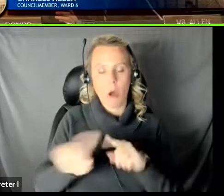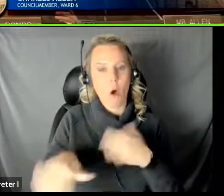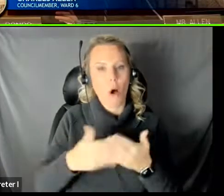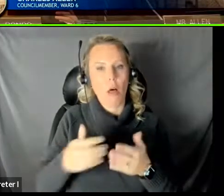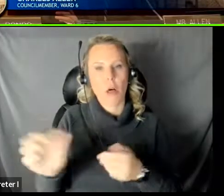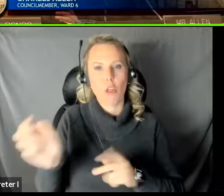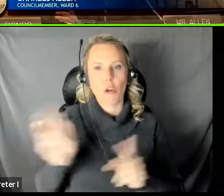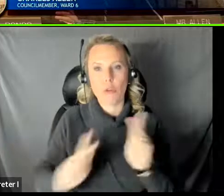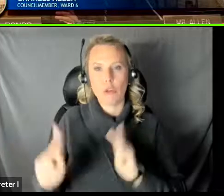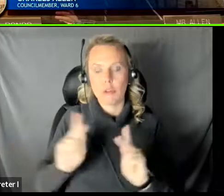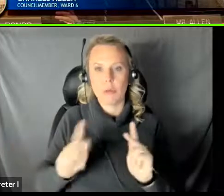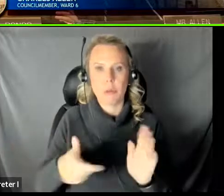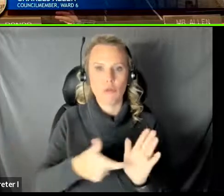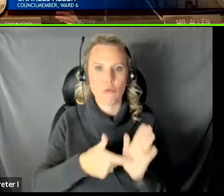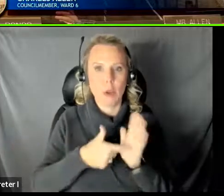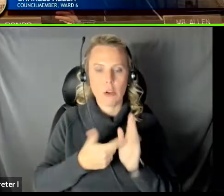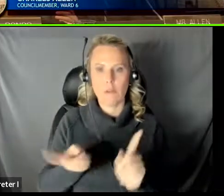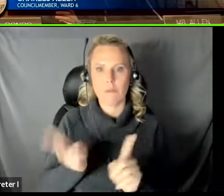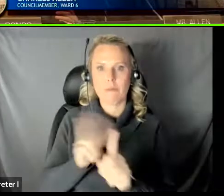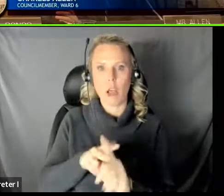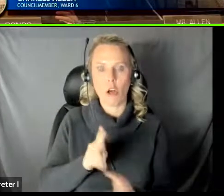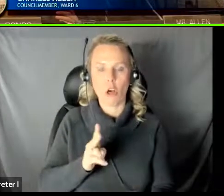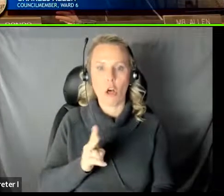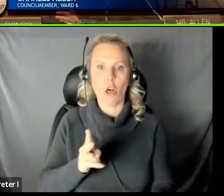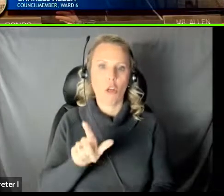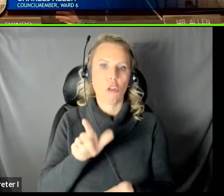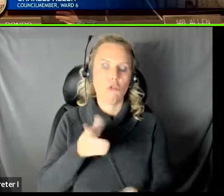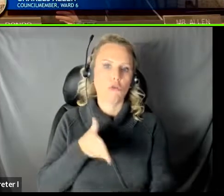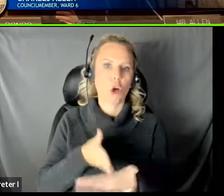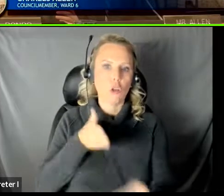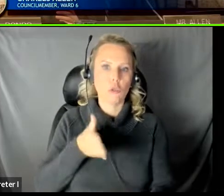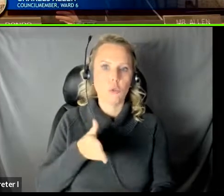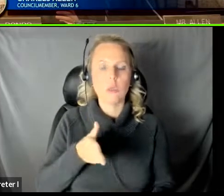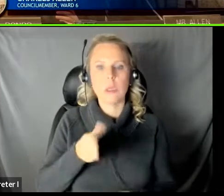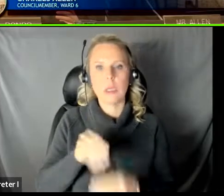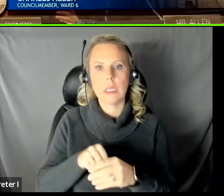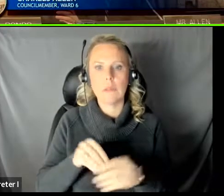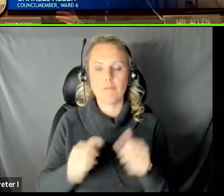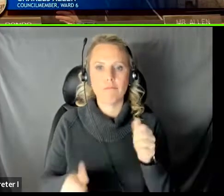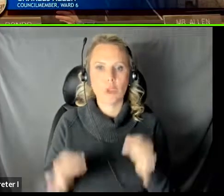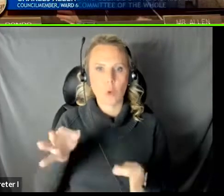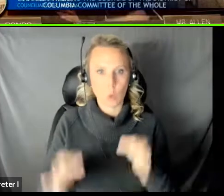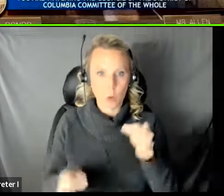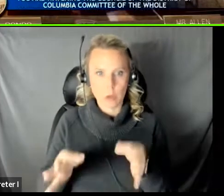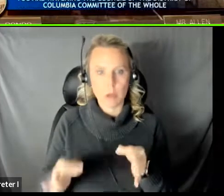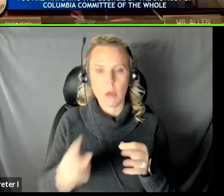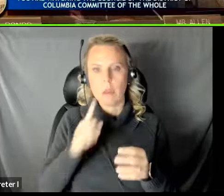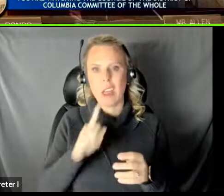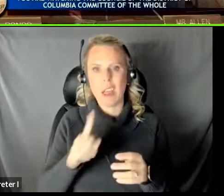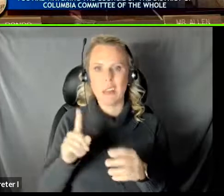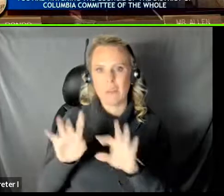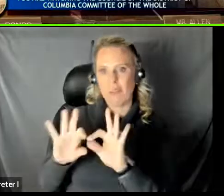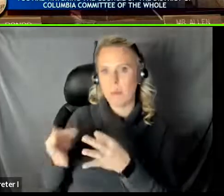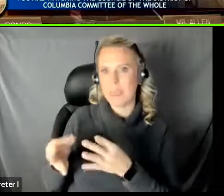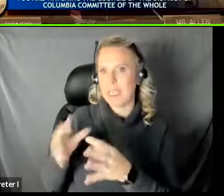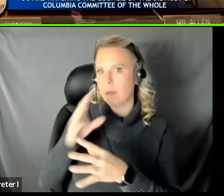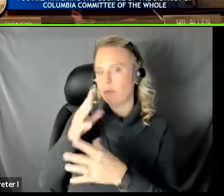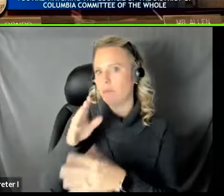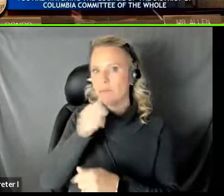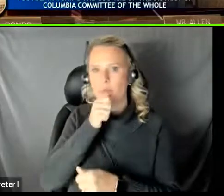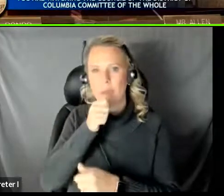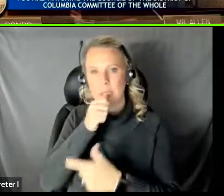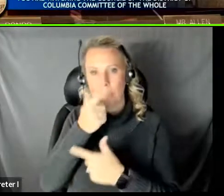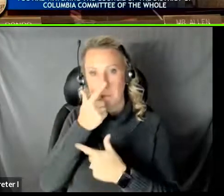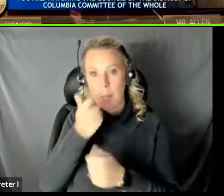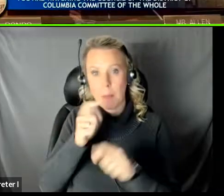have been required to file a lawsuit in the Superior Court and then demonstrate a compelling interest that outweighs the decedent's family's privacy interests.